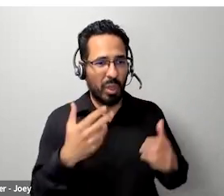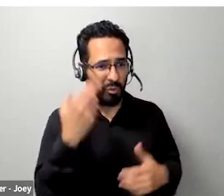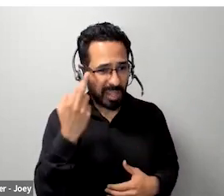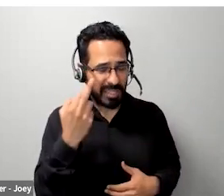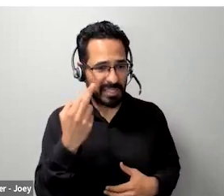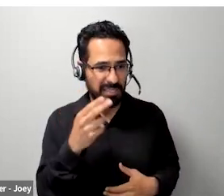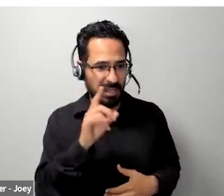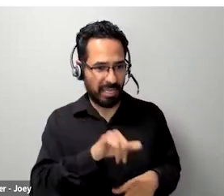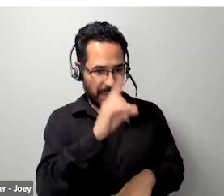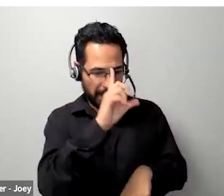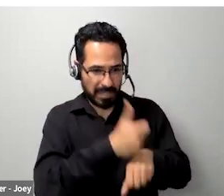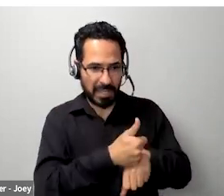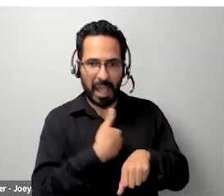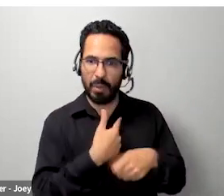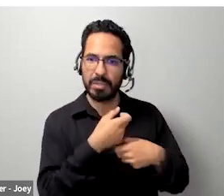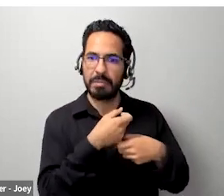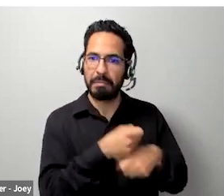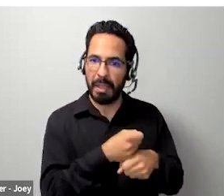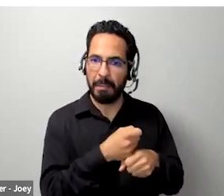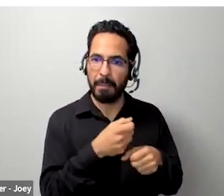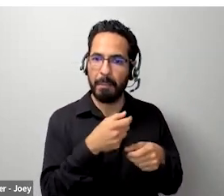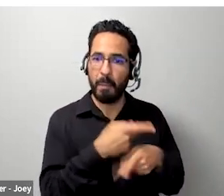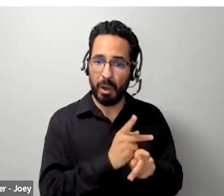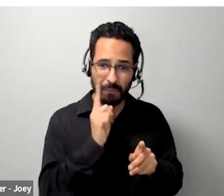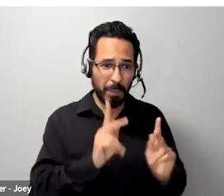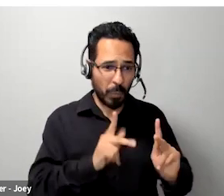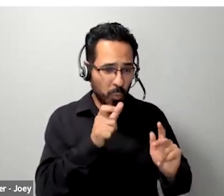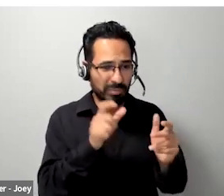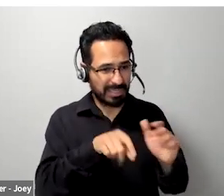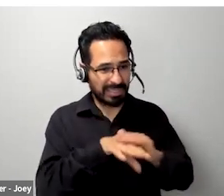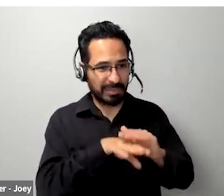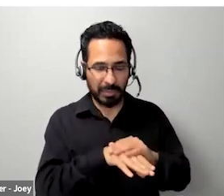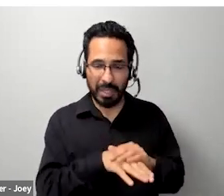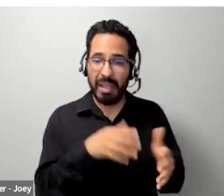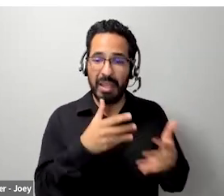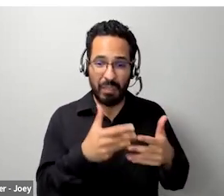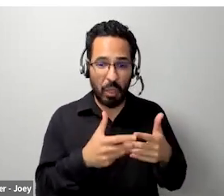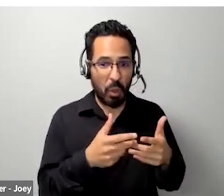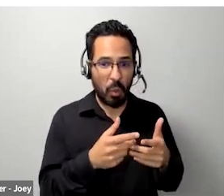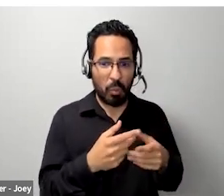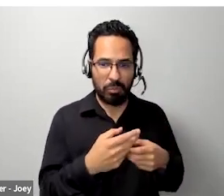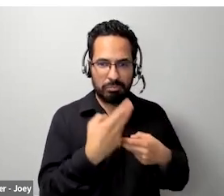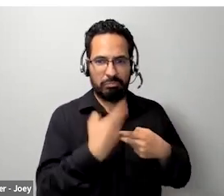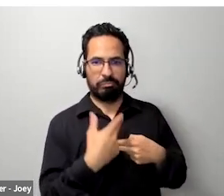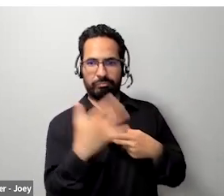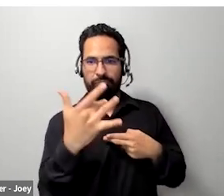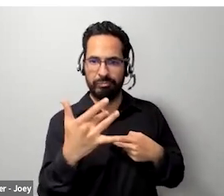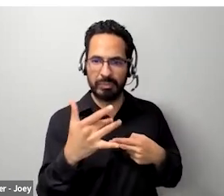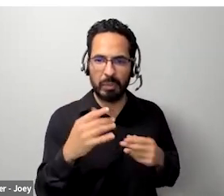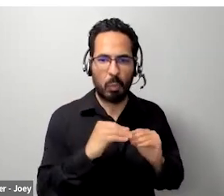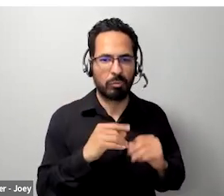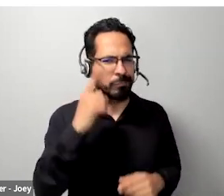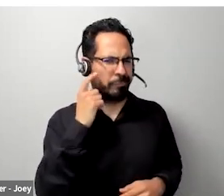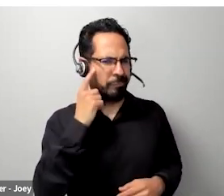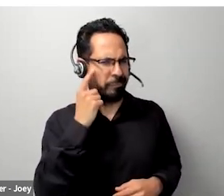that mindset meant that I was building products for accessibility all along, even though it did earn me a reputation as the skeptic when it